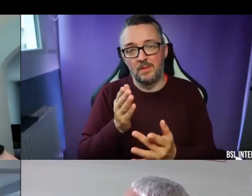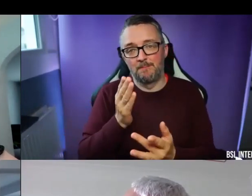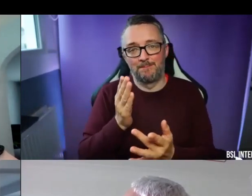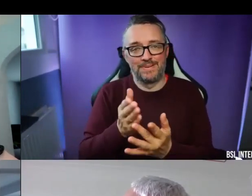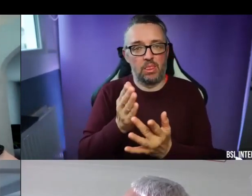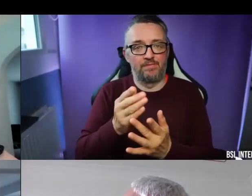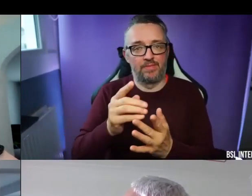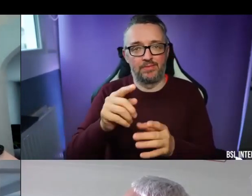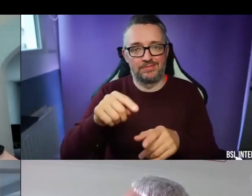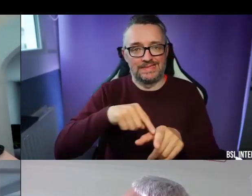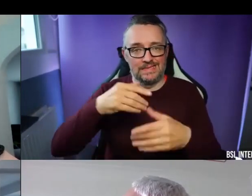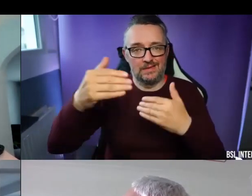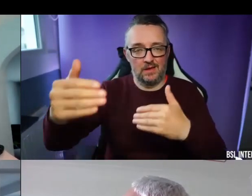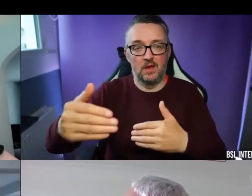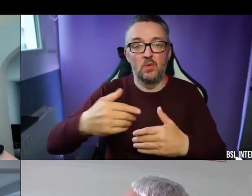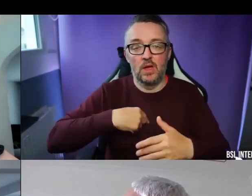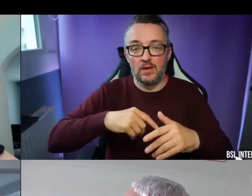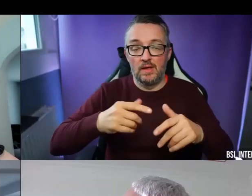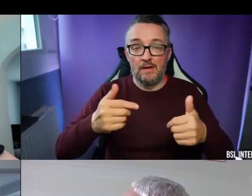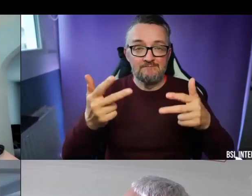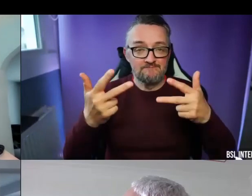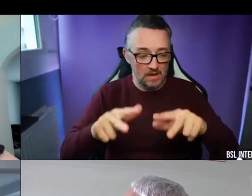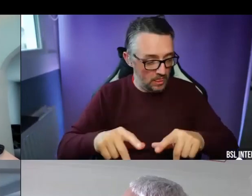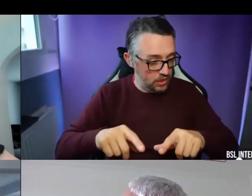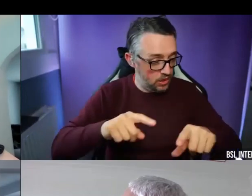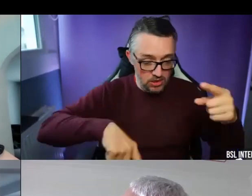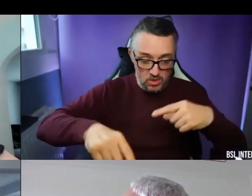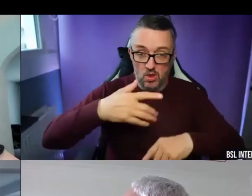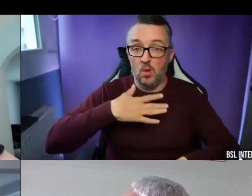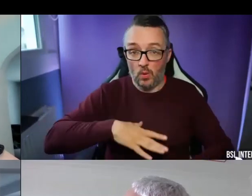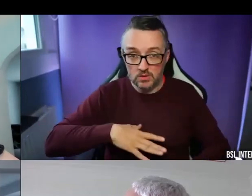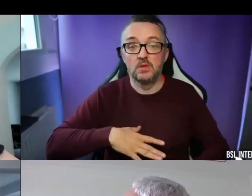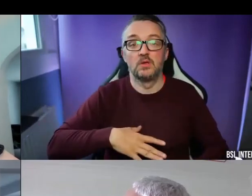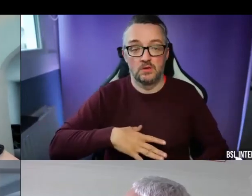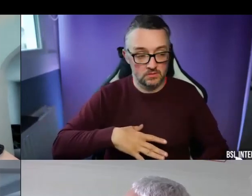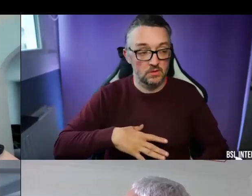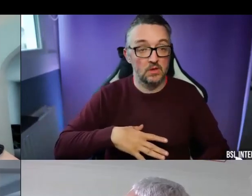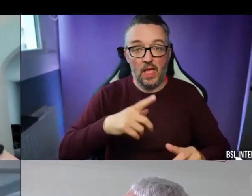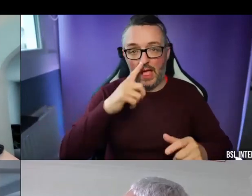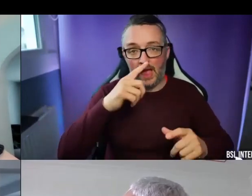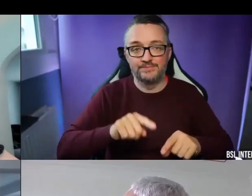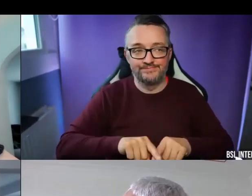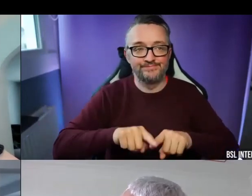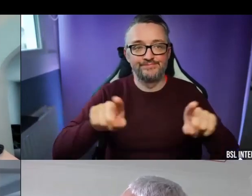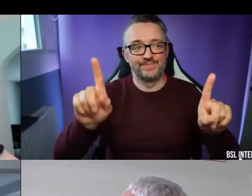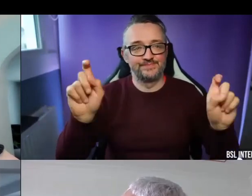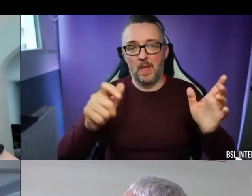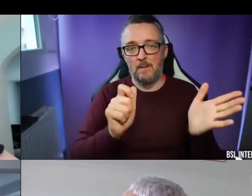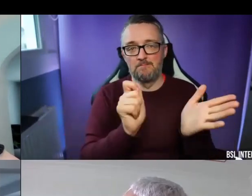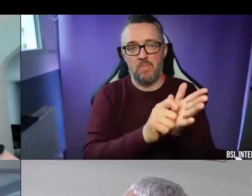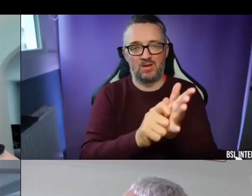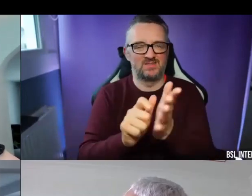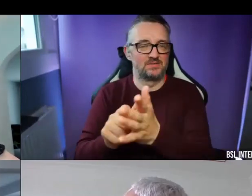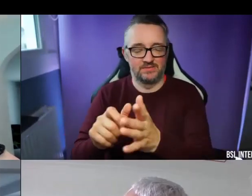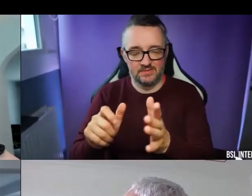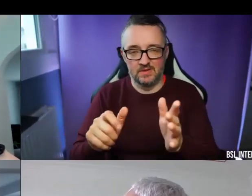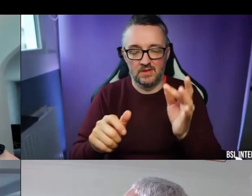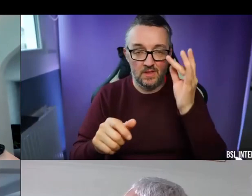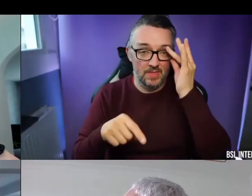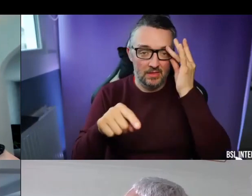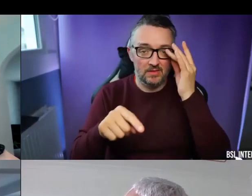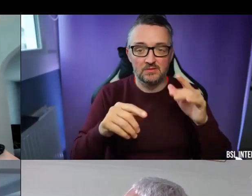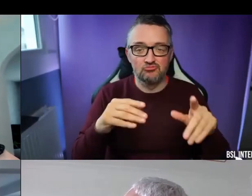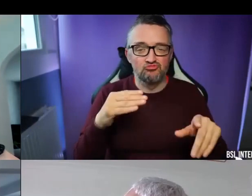to finalise our scope of work and get it into a place where we can begin to go out to the market. But that is still very much a very rough